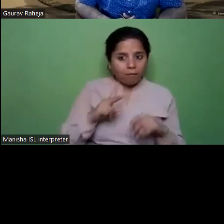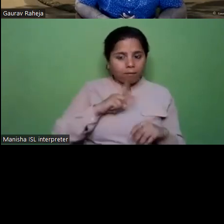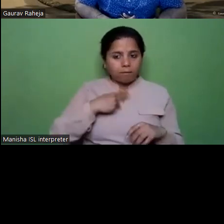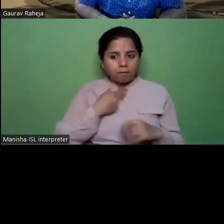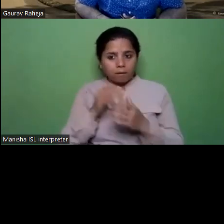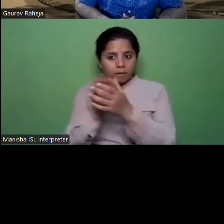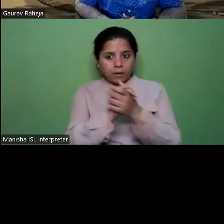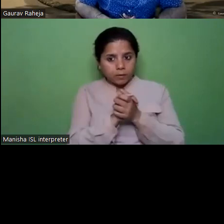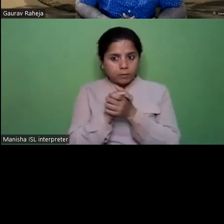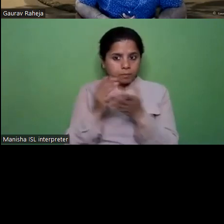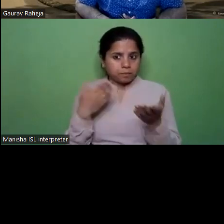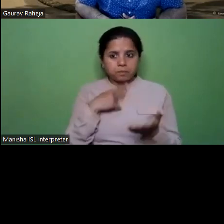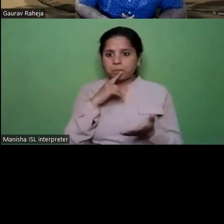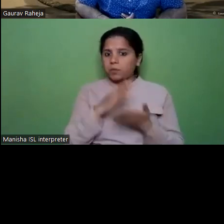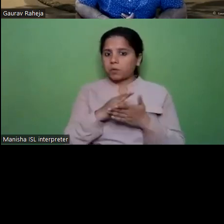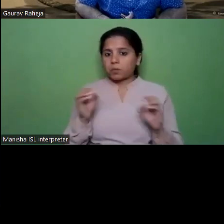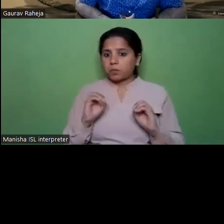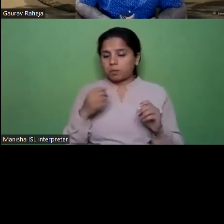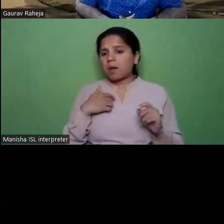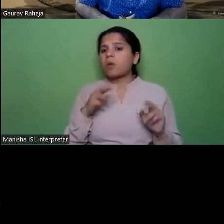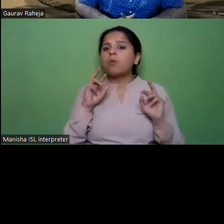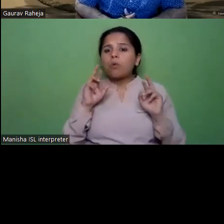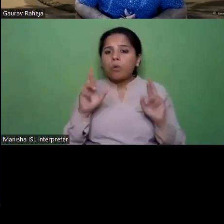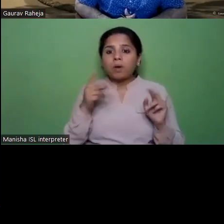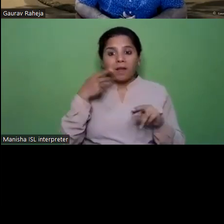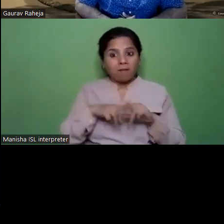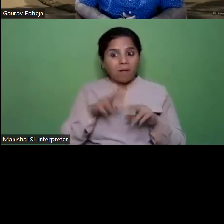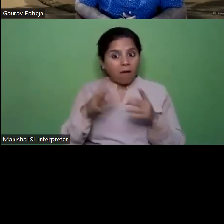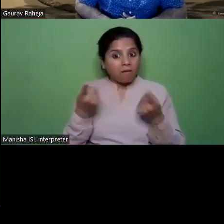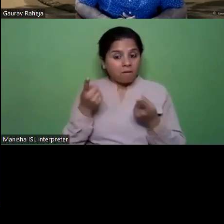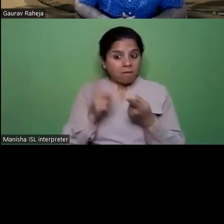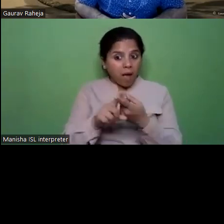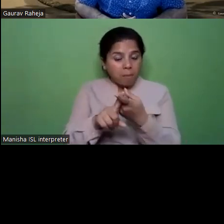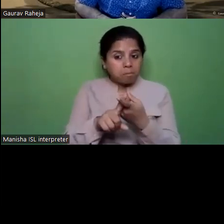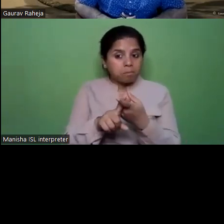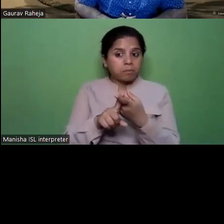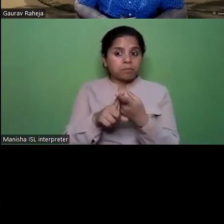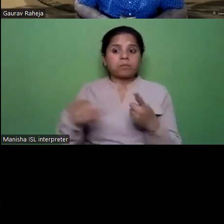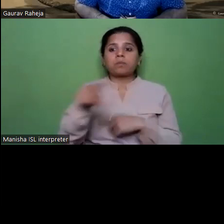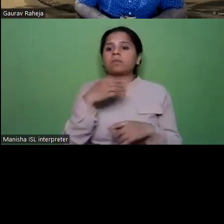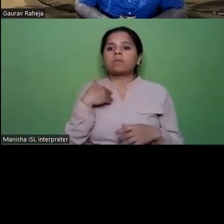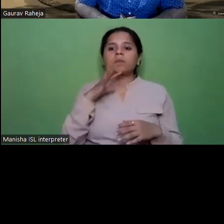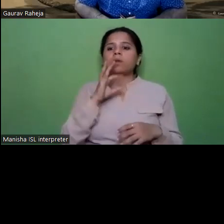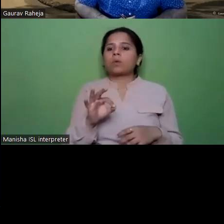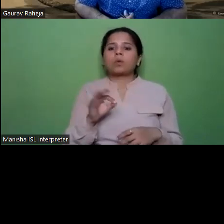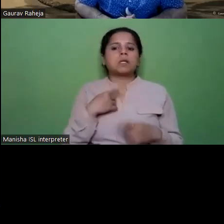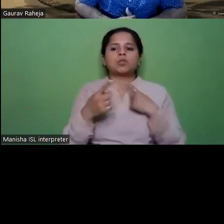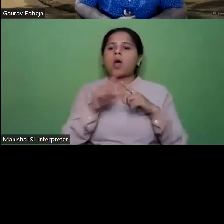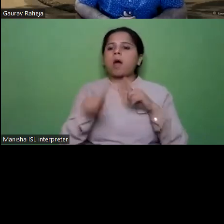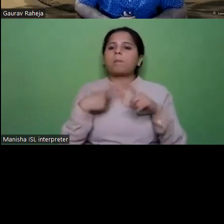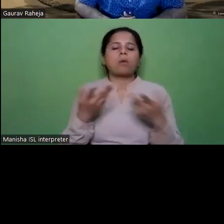I'm not too sure about it, but I wish if that was happening, we would not have had to talk about what we are